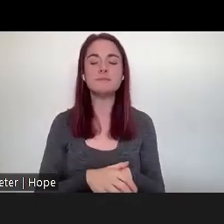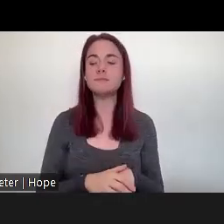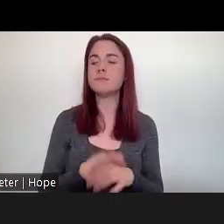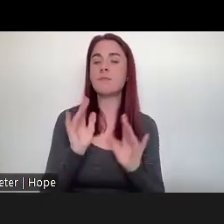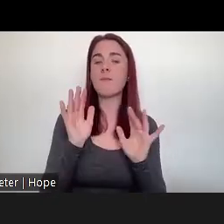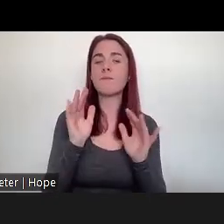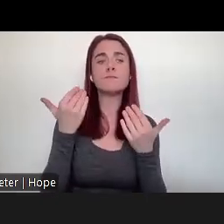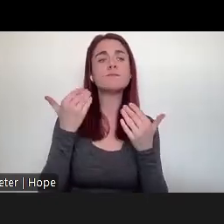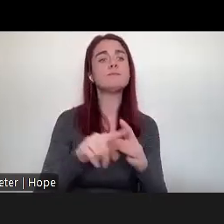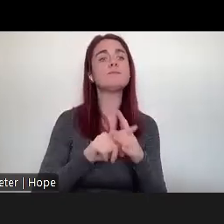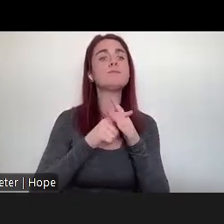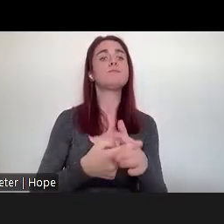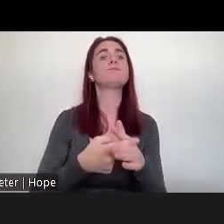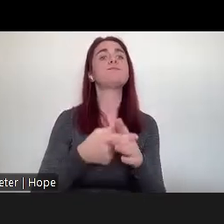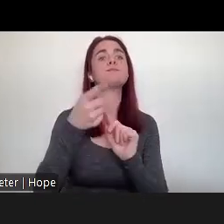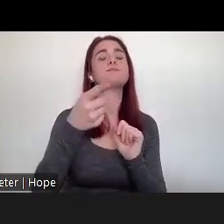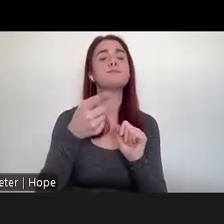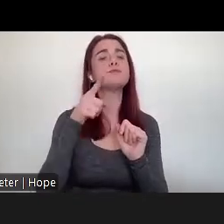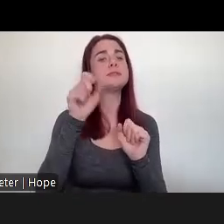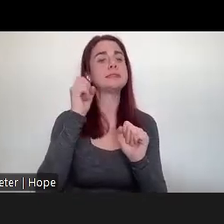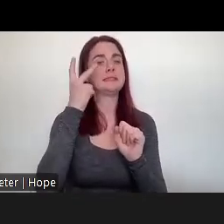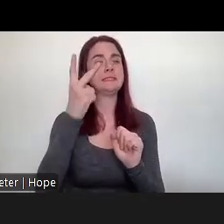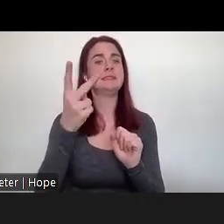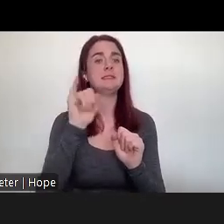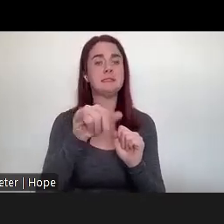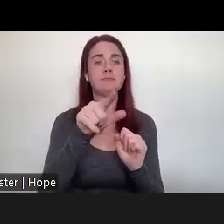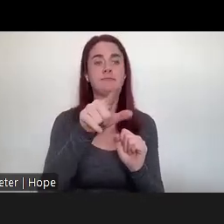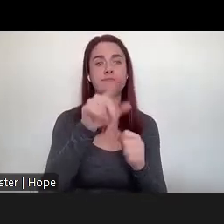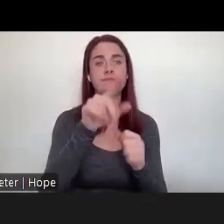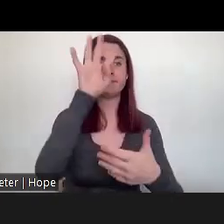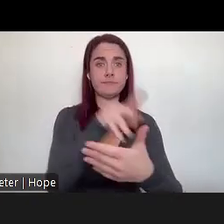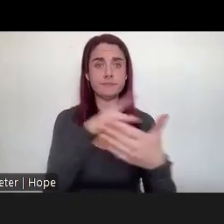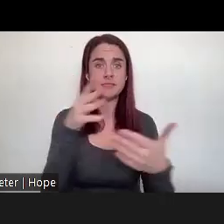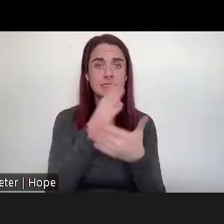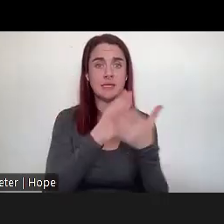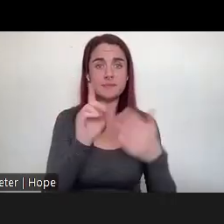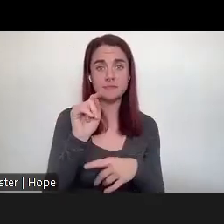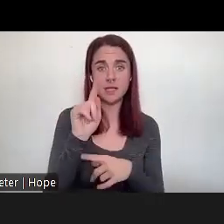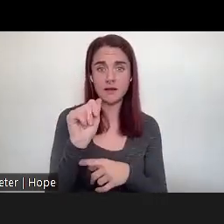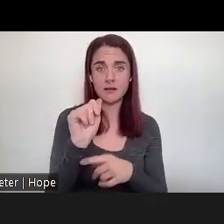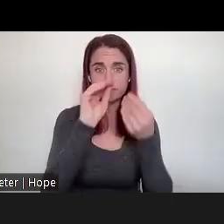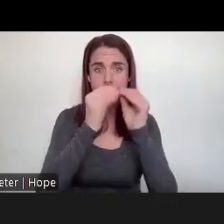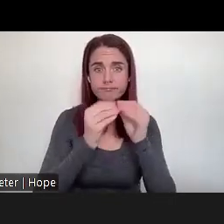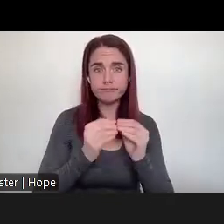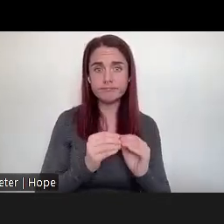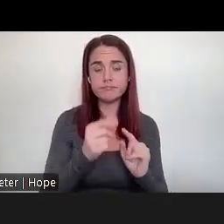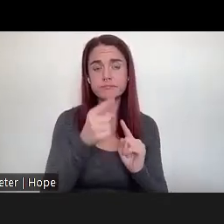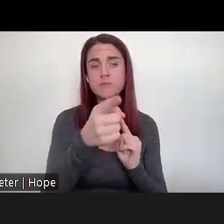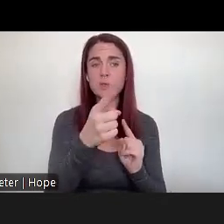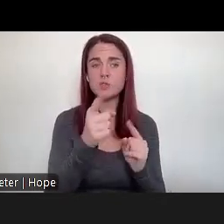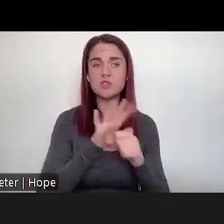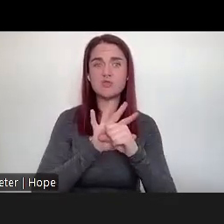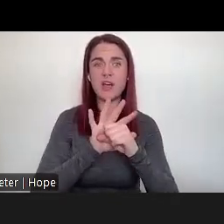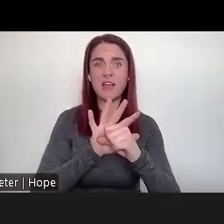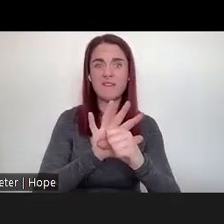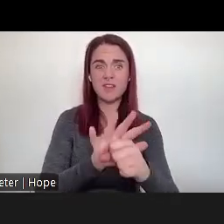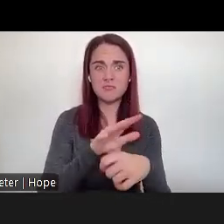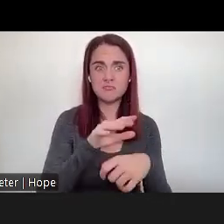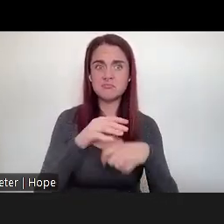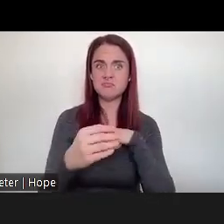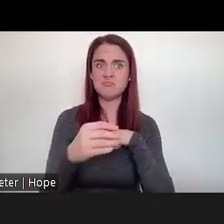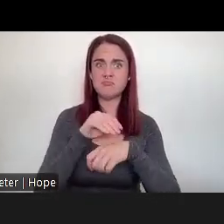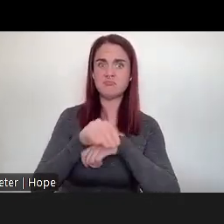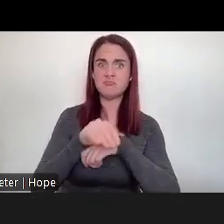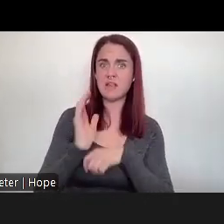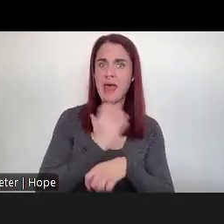get started, you can see the data, some of the data that was driving our work. You